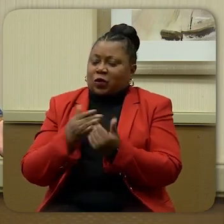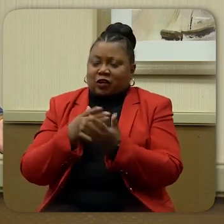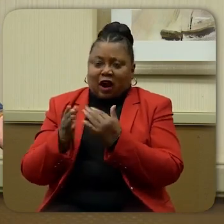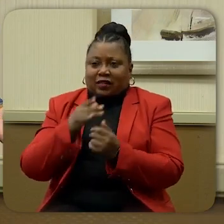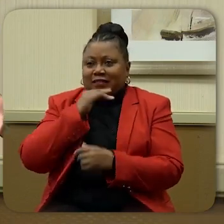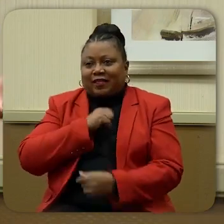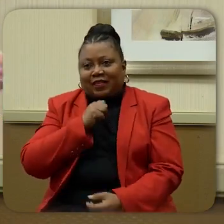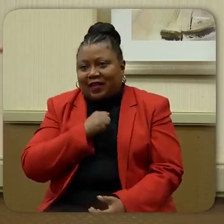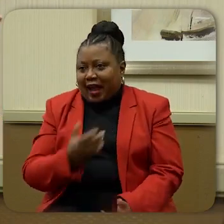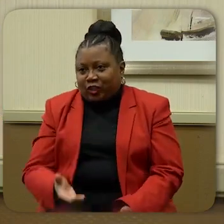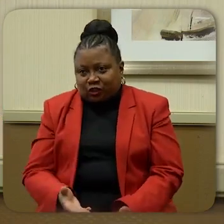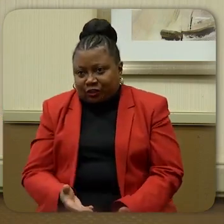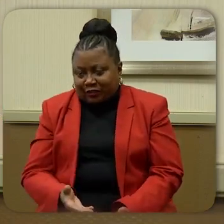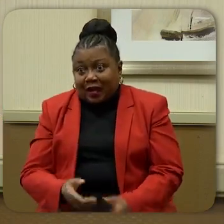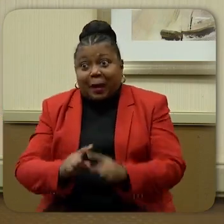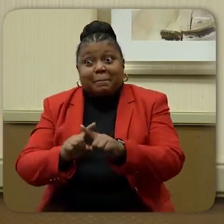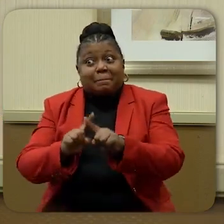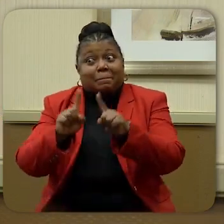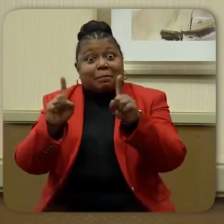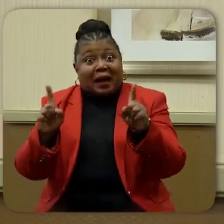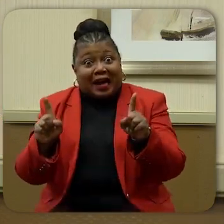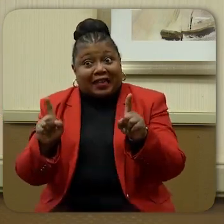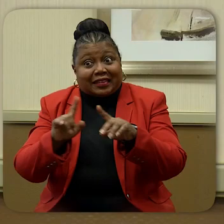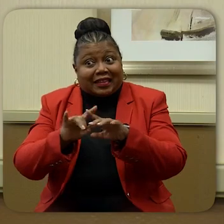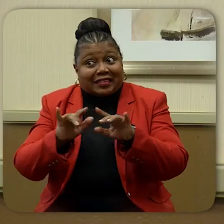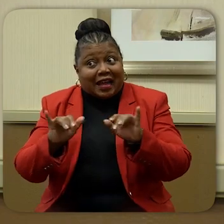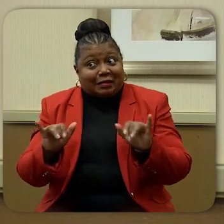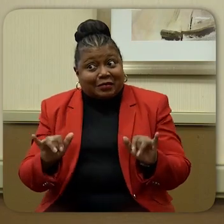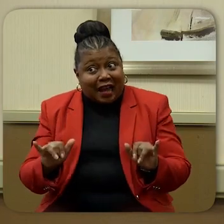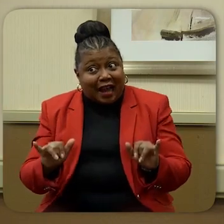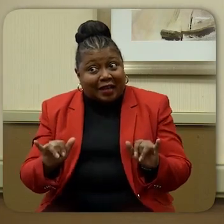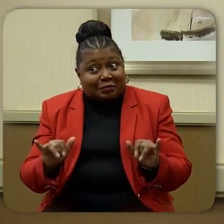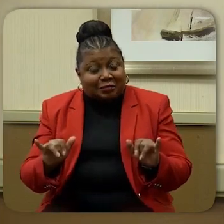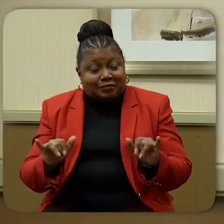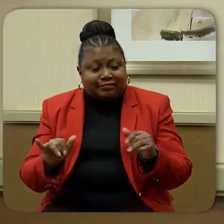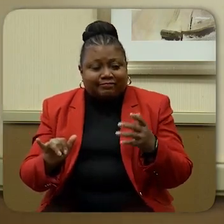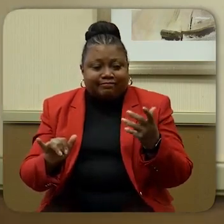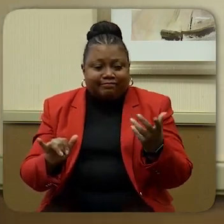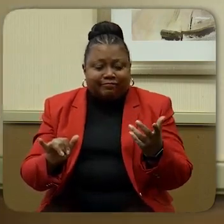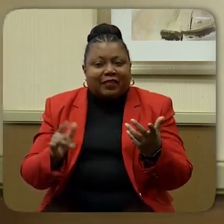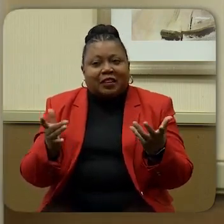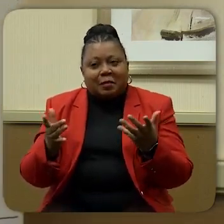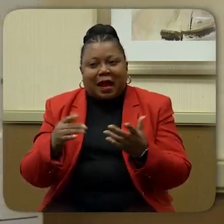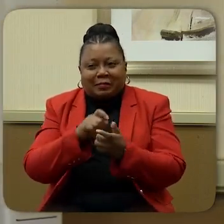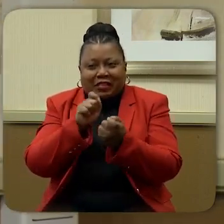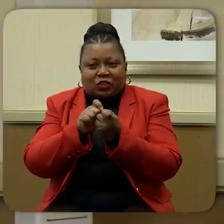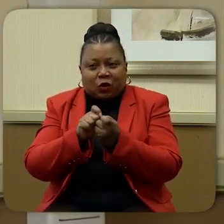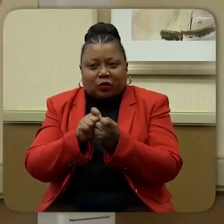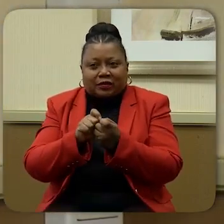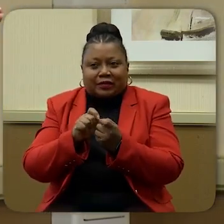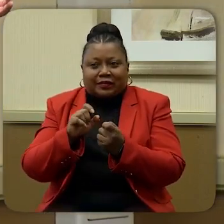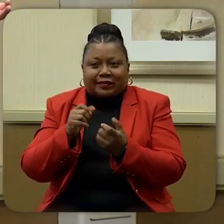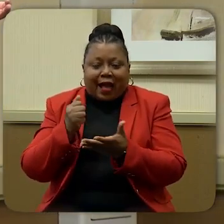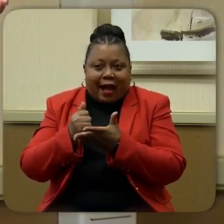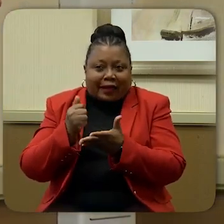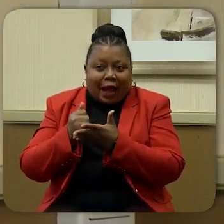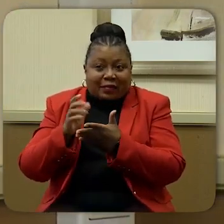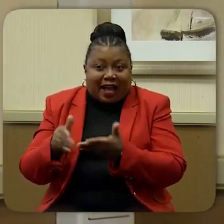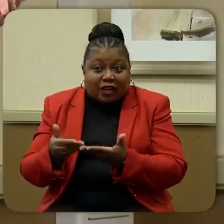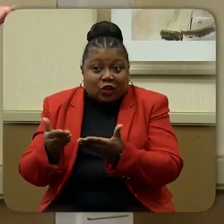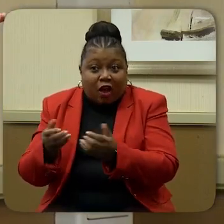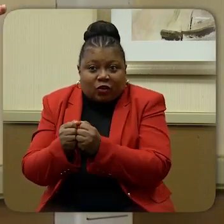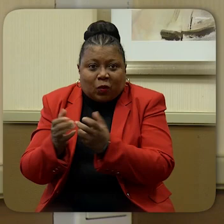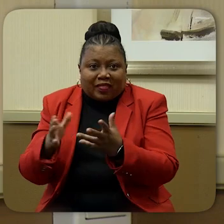of their age. But at the same time, there might be certain accommodations that I can't offer to